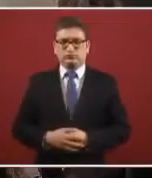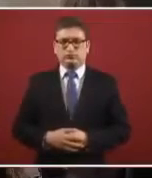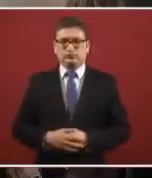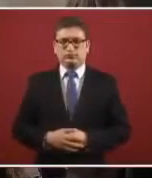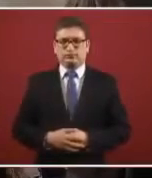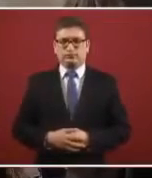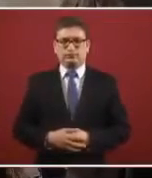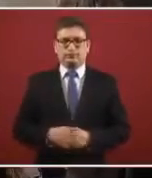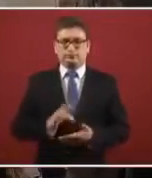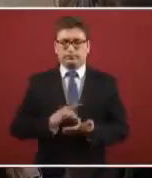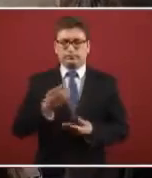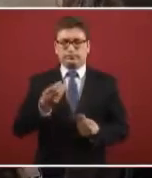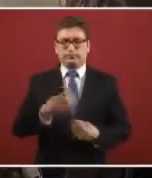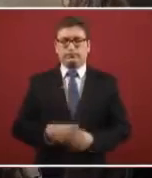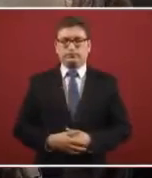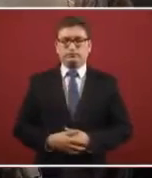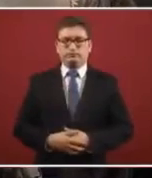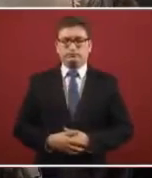that country.